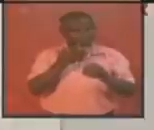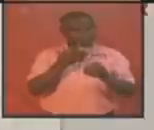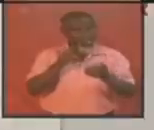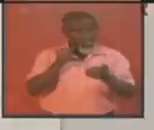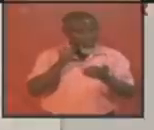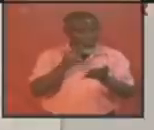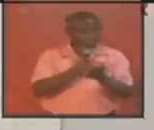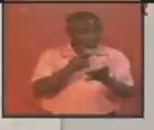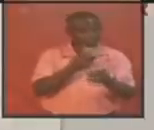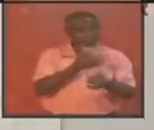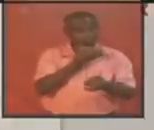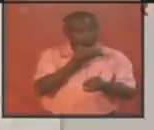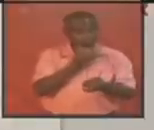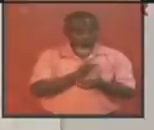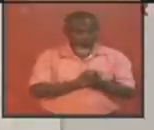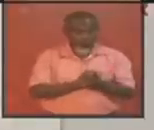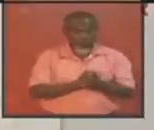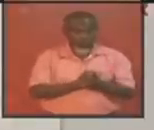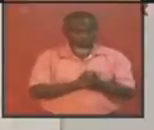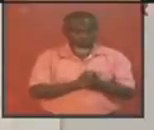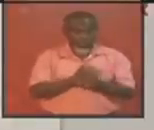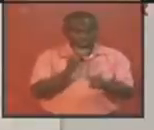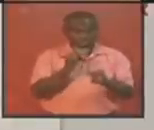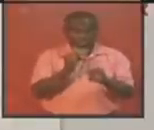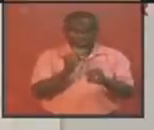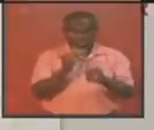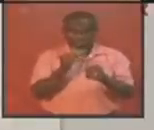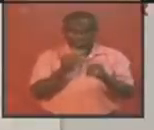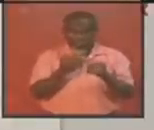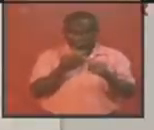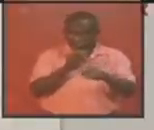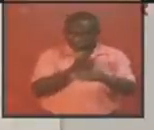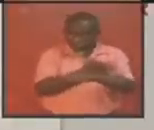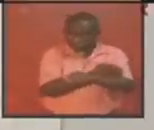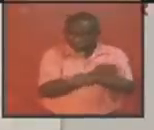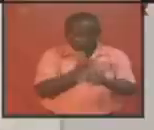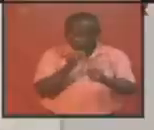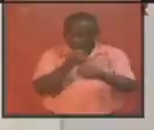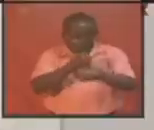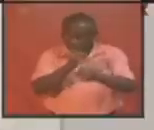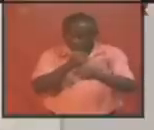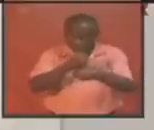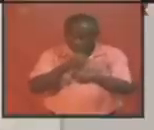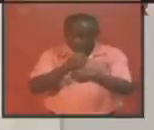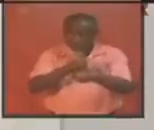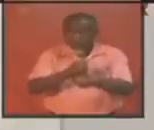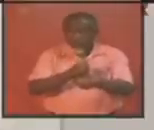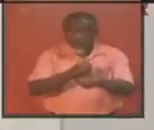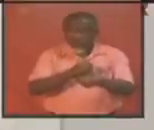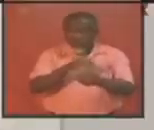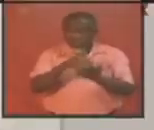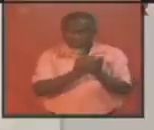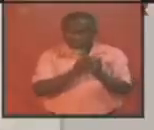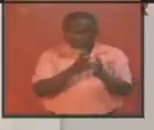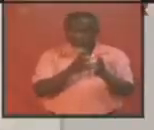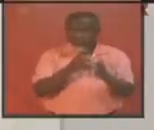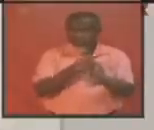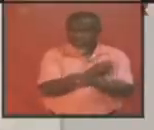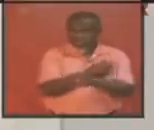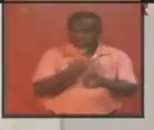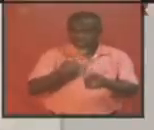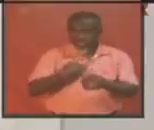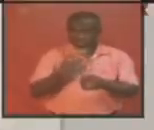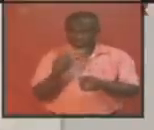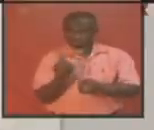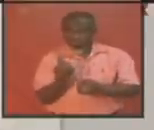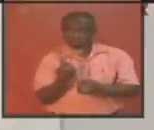in the vaccine technology. Some of the newer vaccines have 1 dose instead of 2 doses. And so in